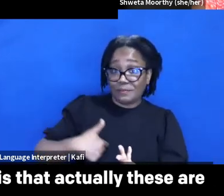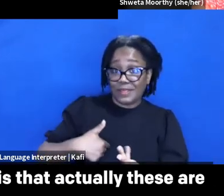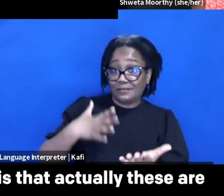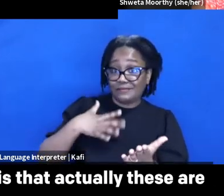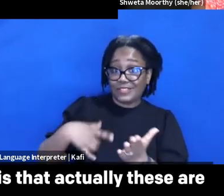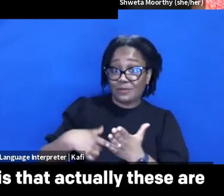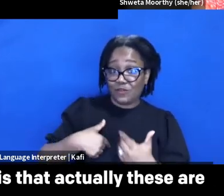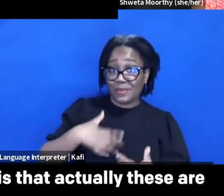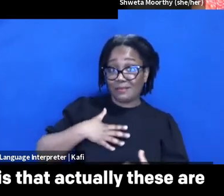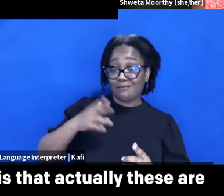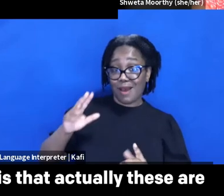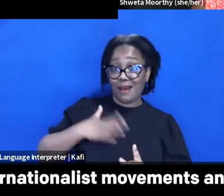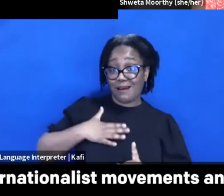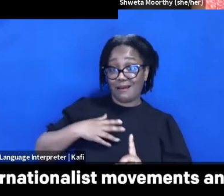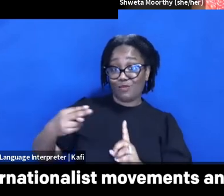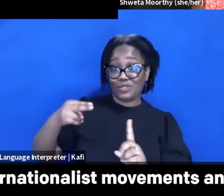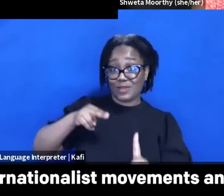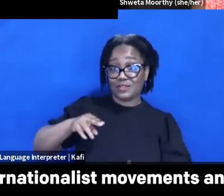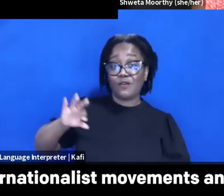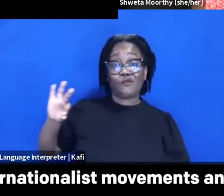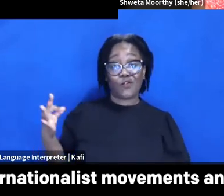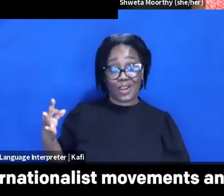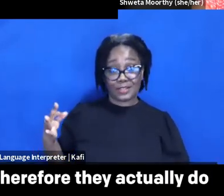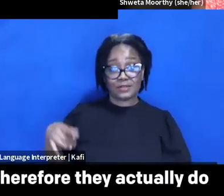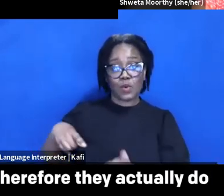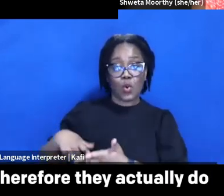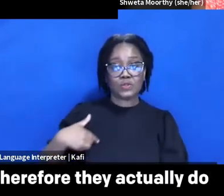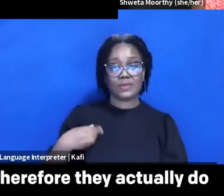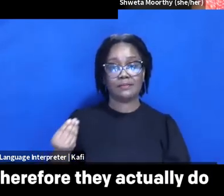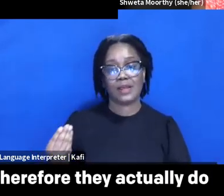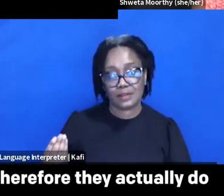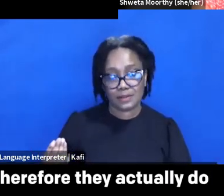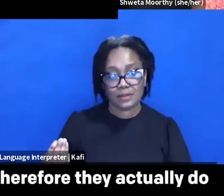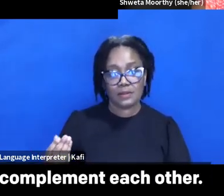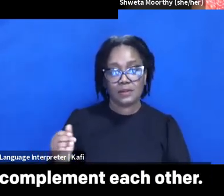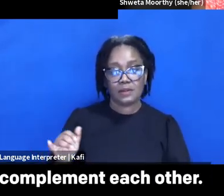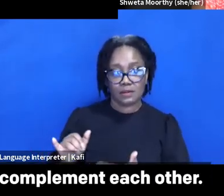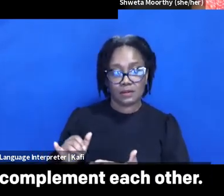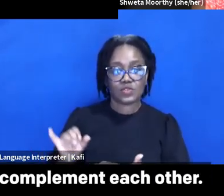is that actually these are internationalist movements, and therefore they